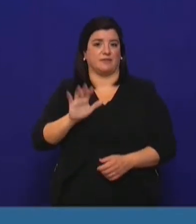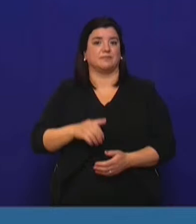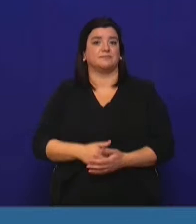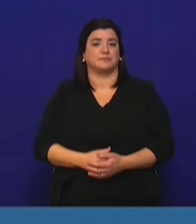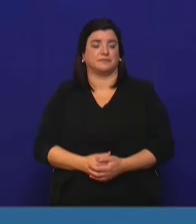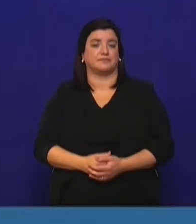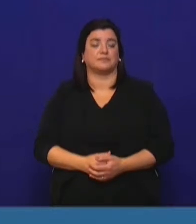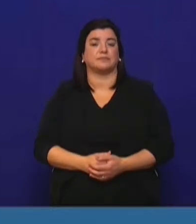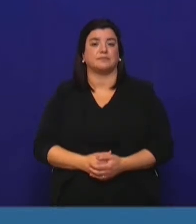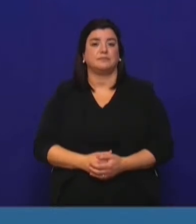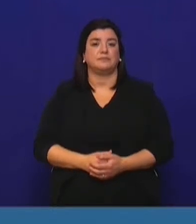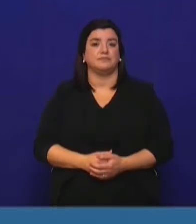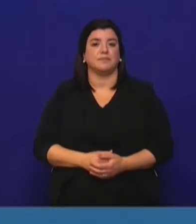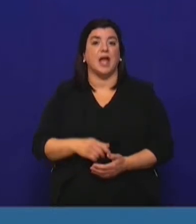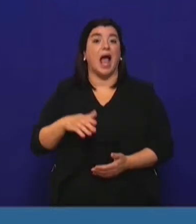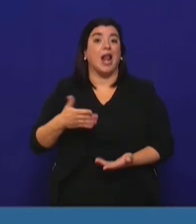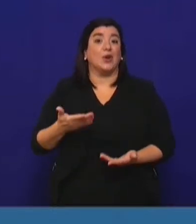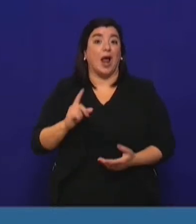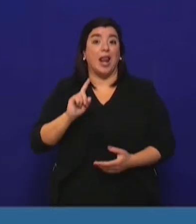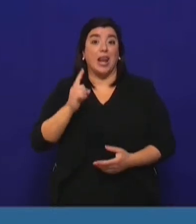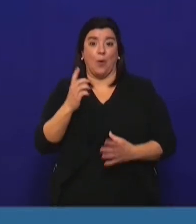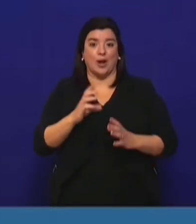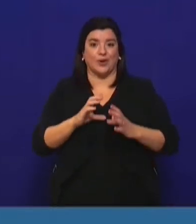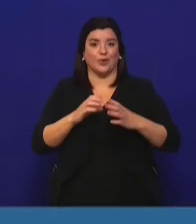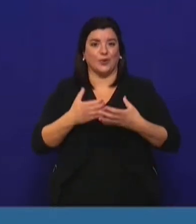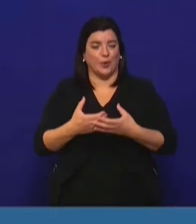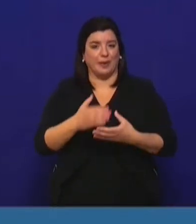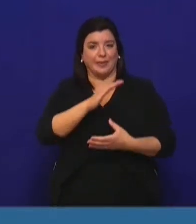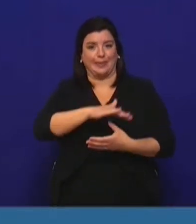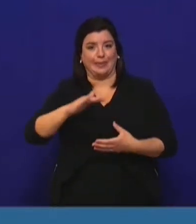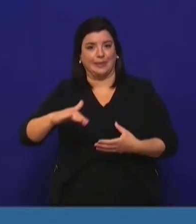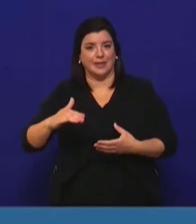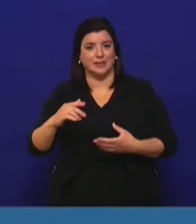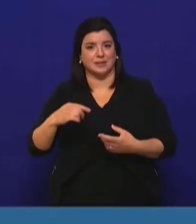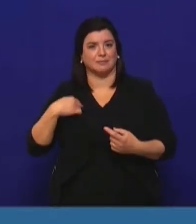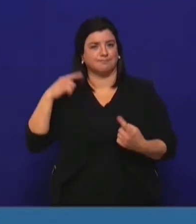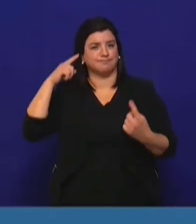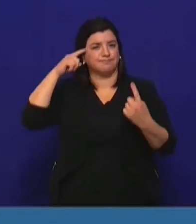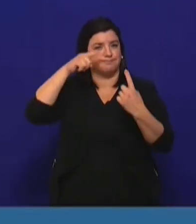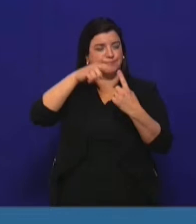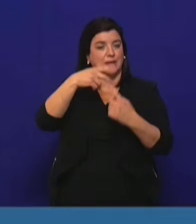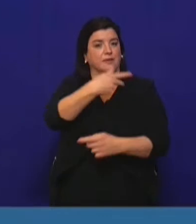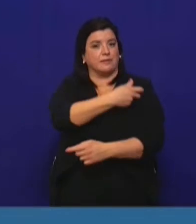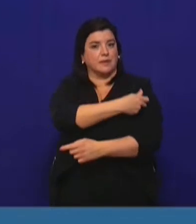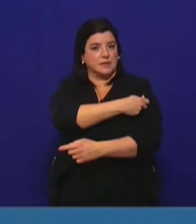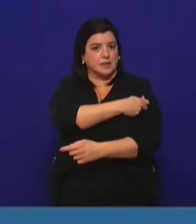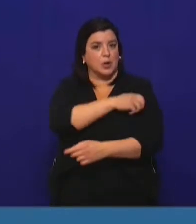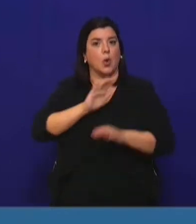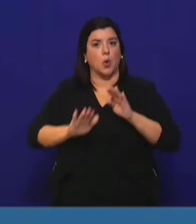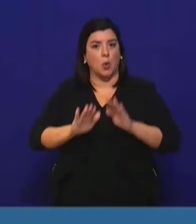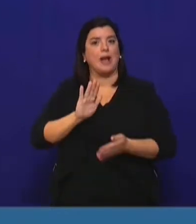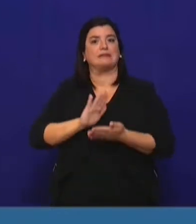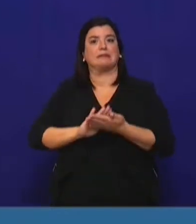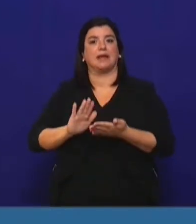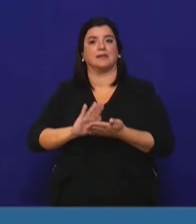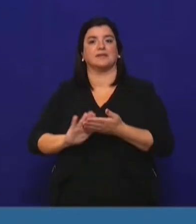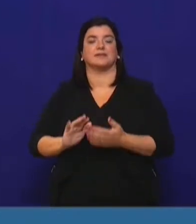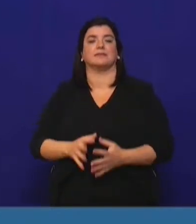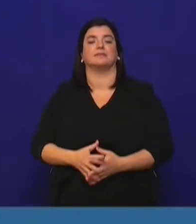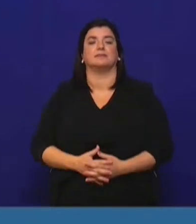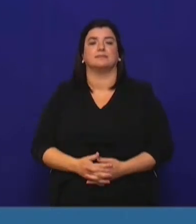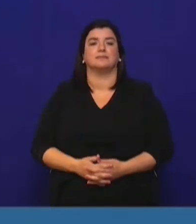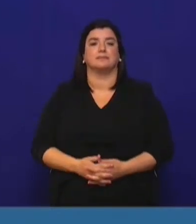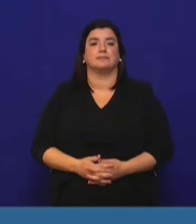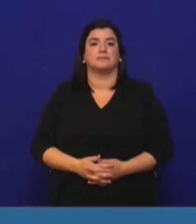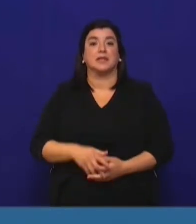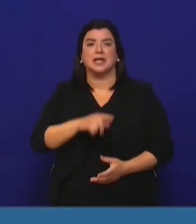dan il-grupp ta' l-ewwel wieħed li aħna għamilna target għalih hemmhekk issa kaverjajna l-maġġor parti tiegħu. U bħalma